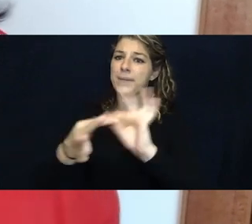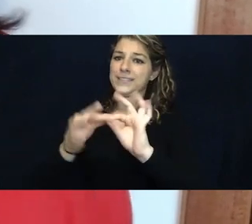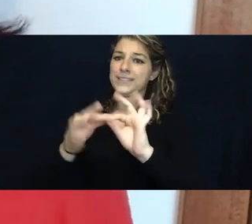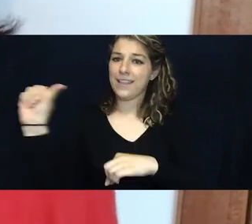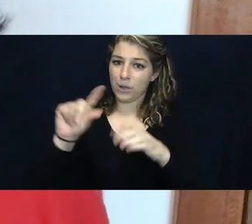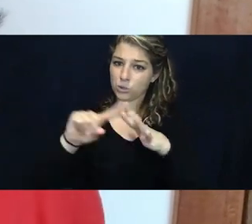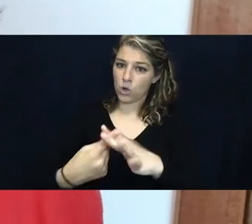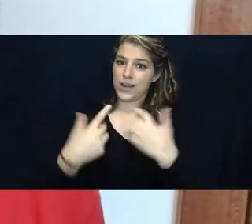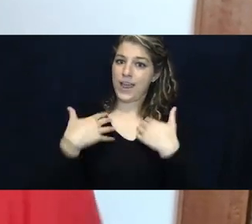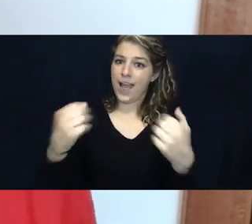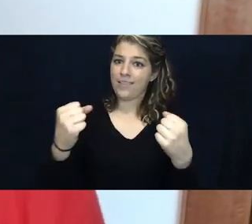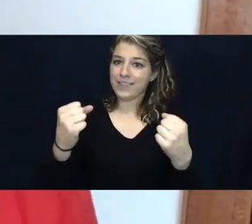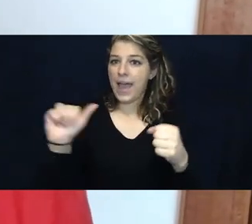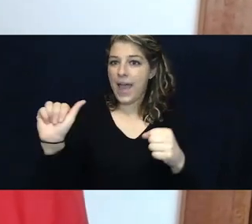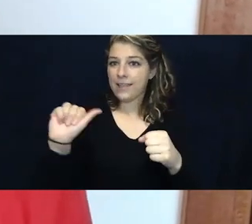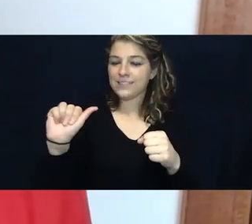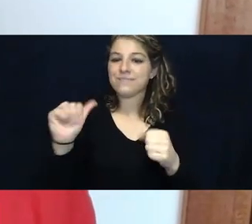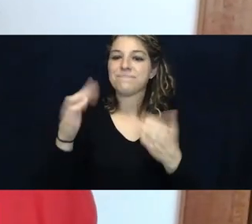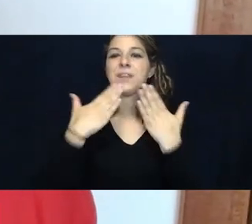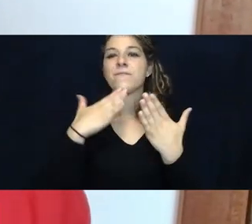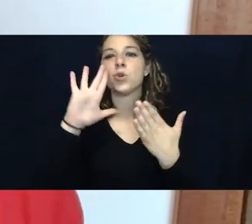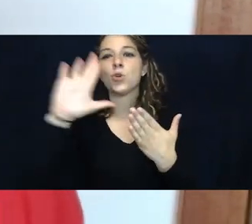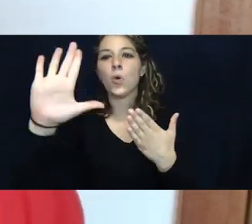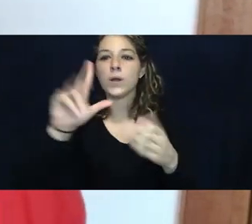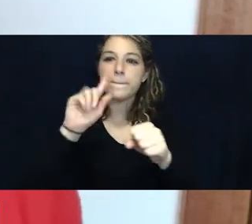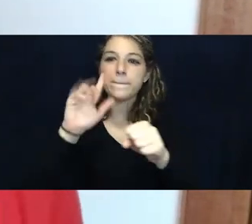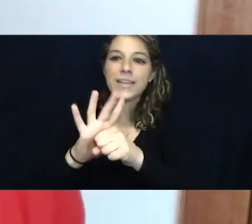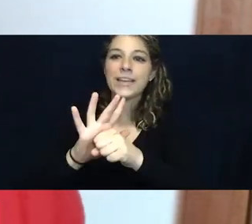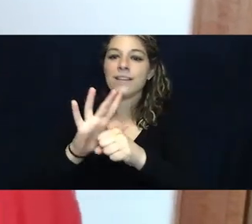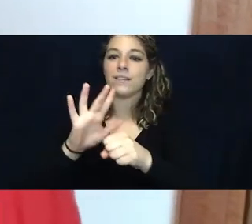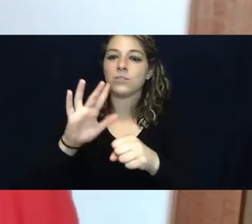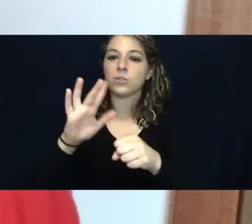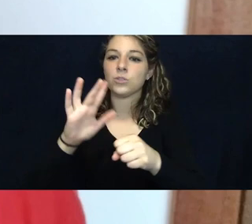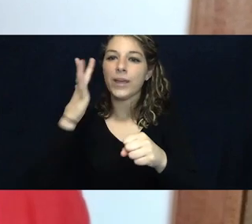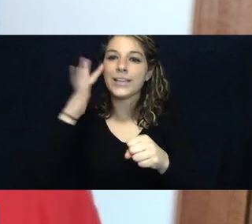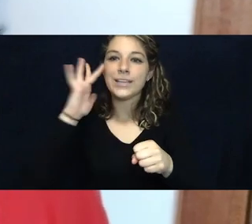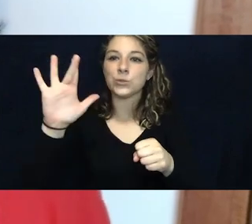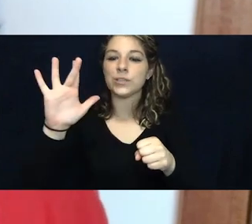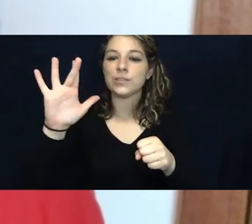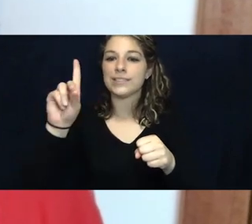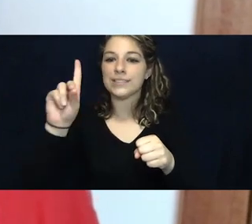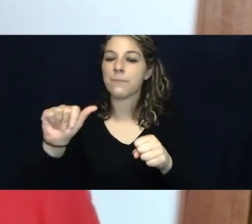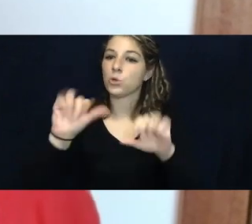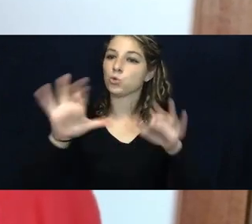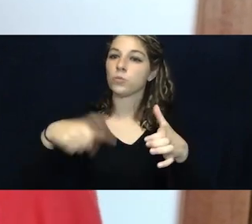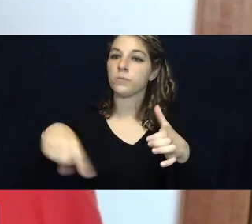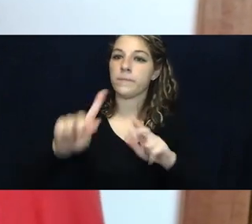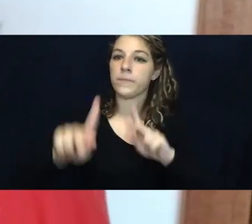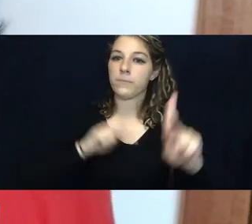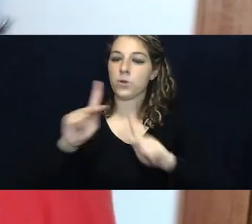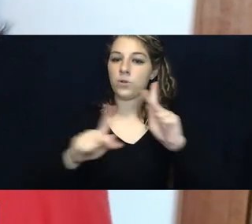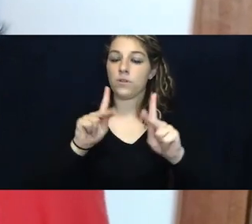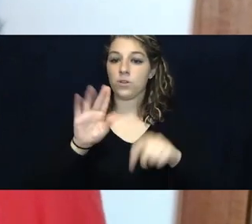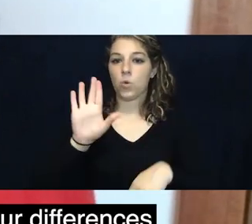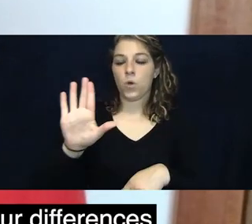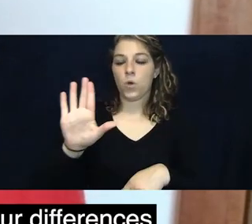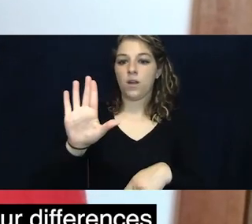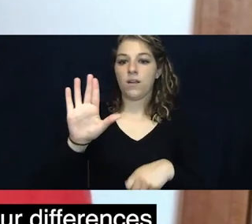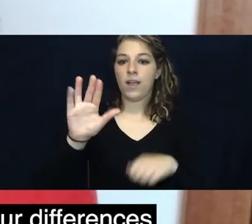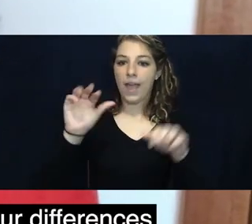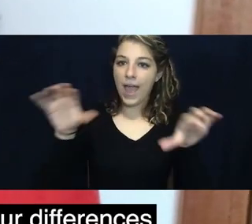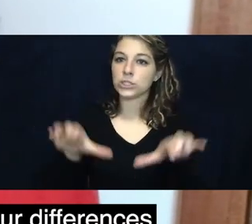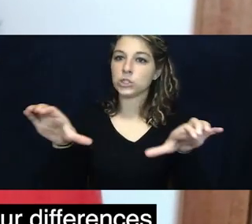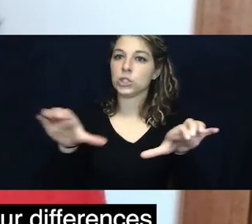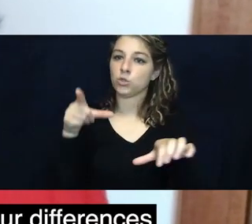athletes by starting Healthy Athletes. Thank you for your commitment to the intellectual disabled population. By